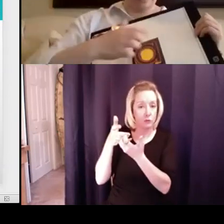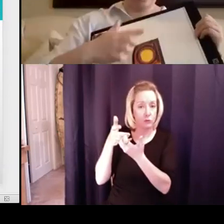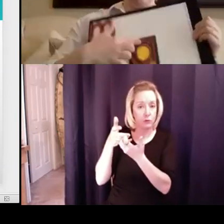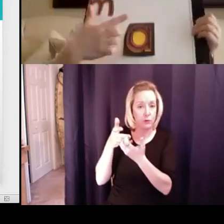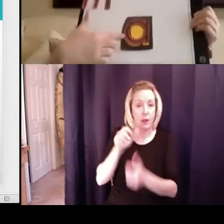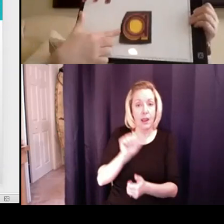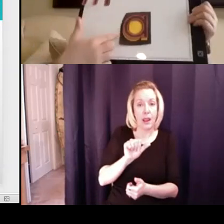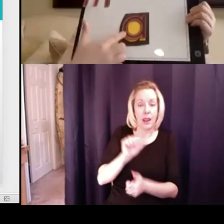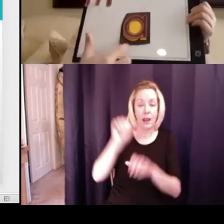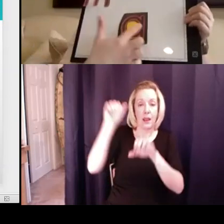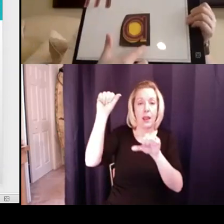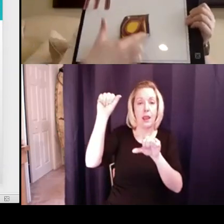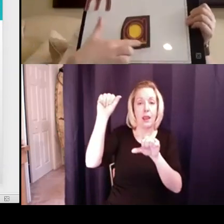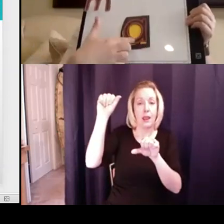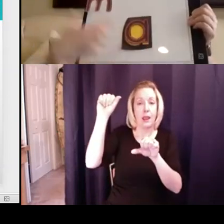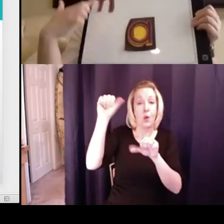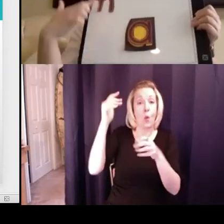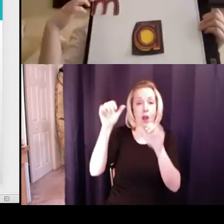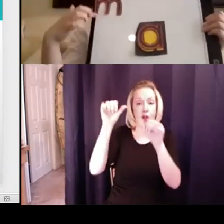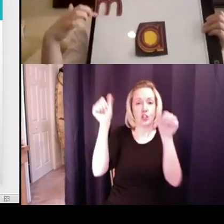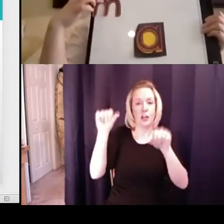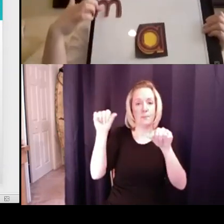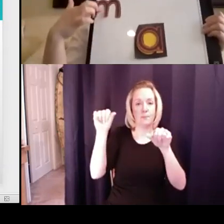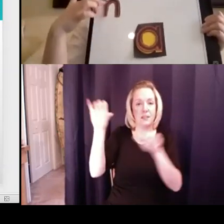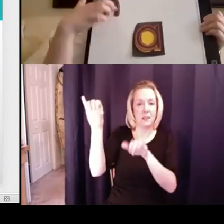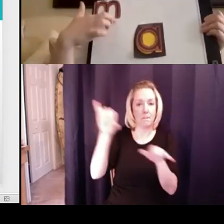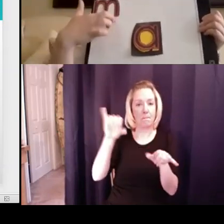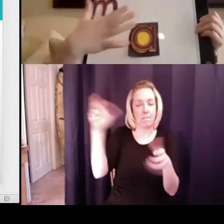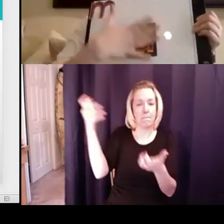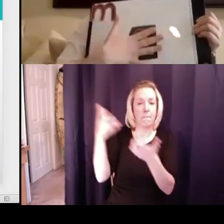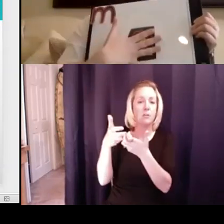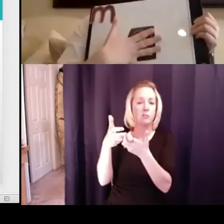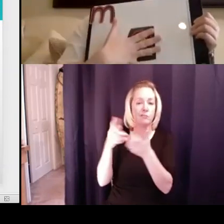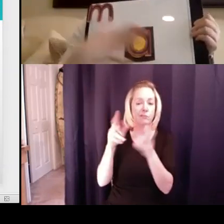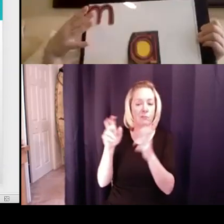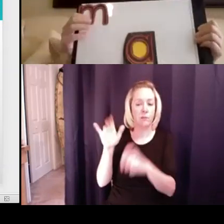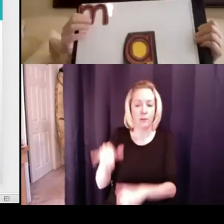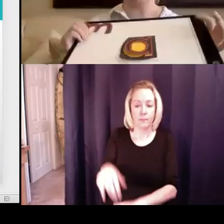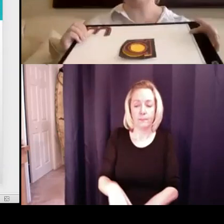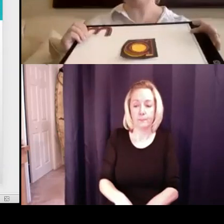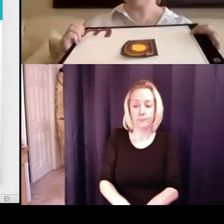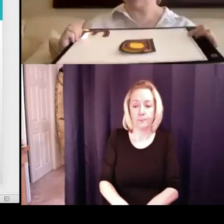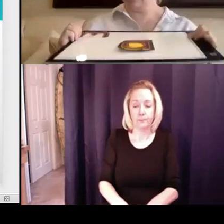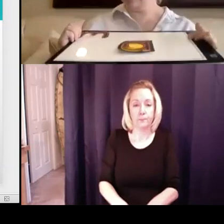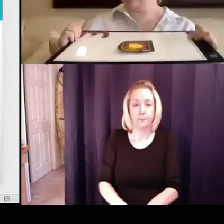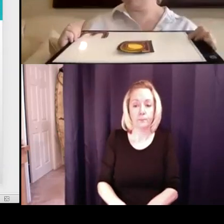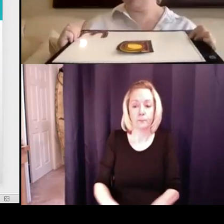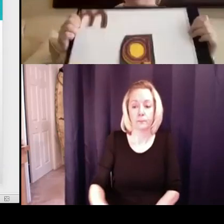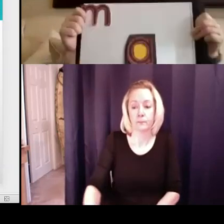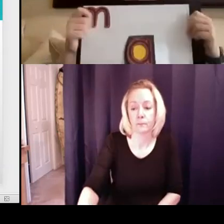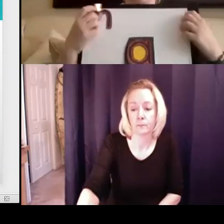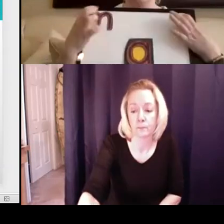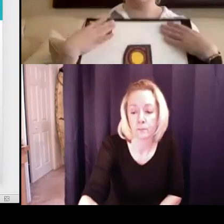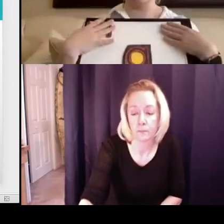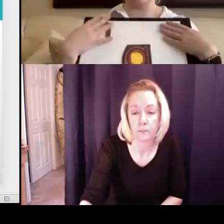A matches the shape. So we're looking at the actual features of the letter, matching them to our shape.